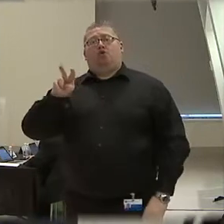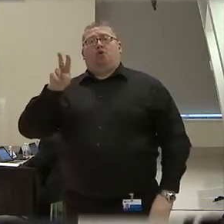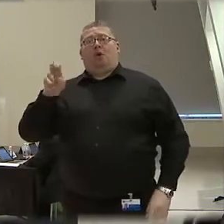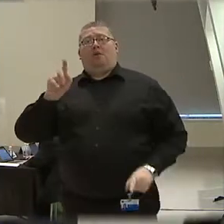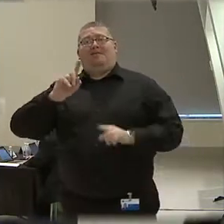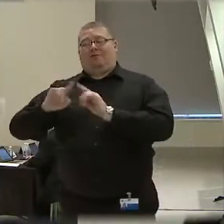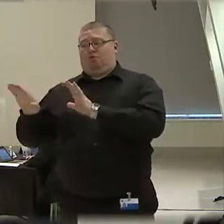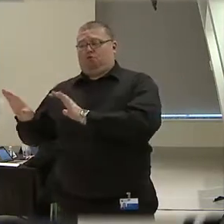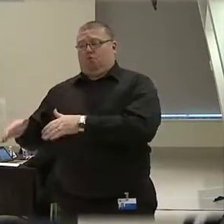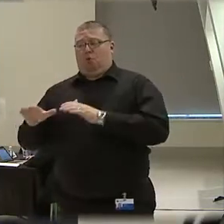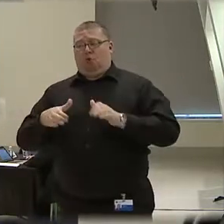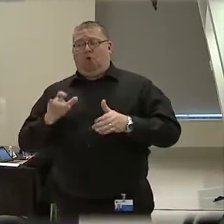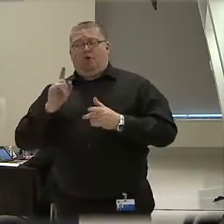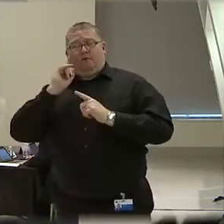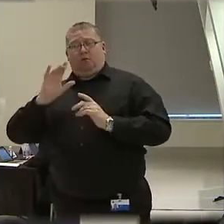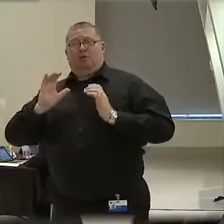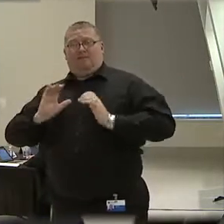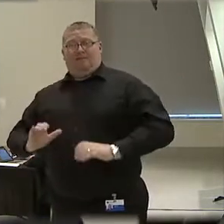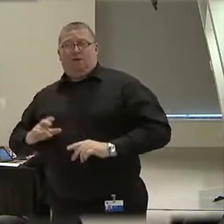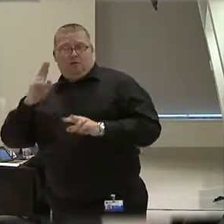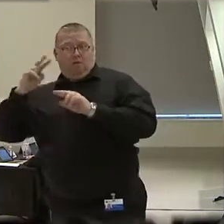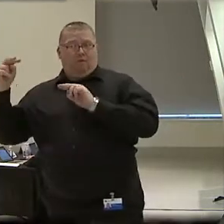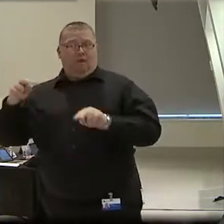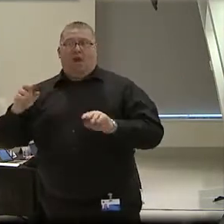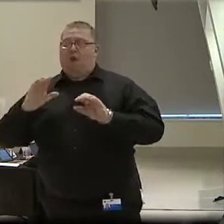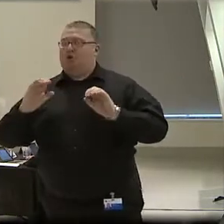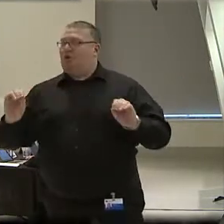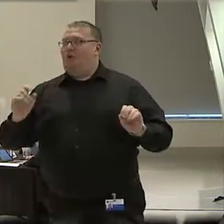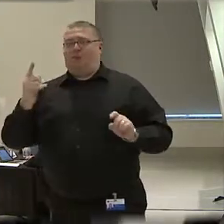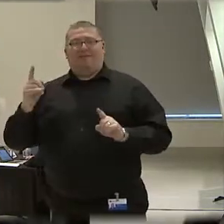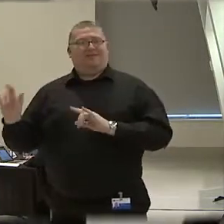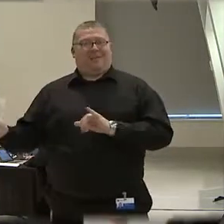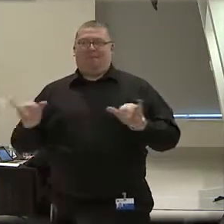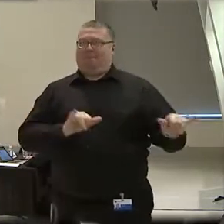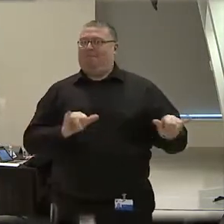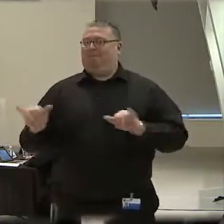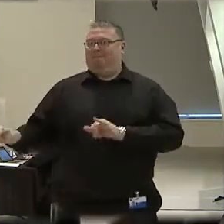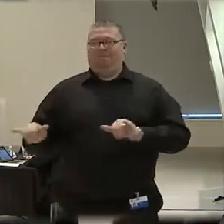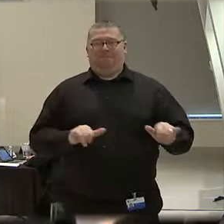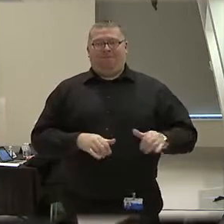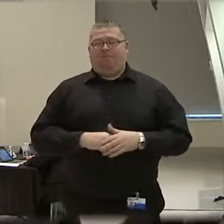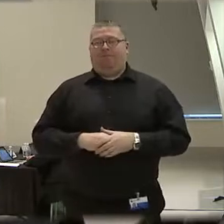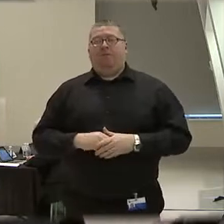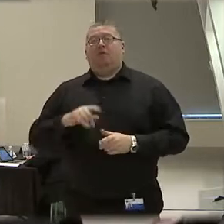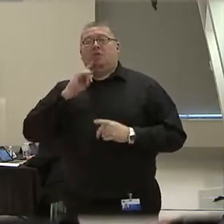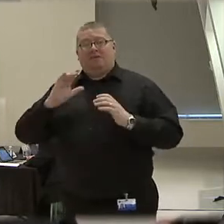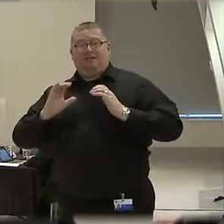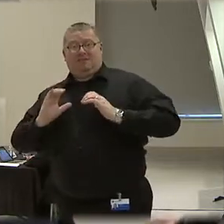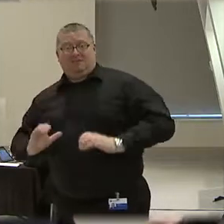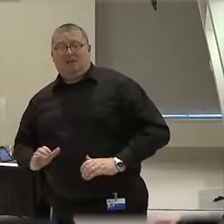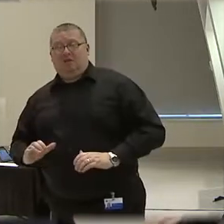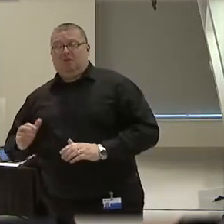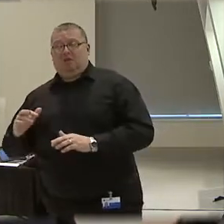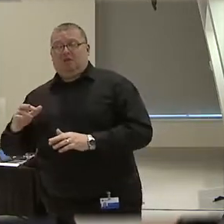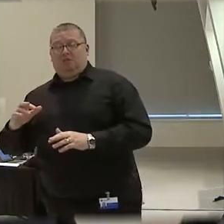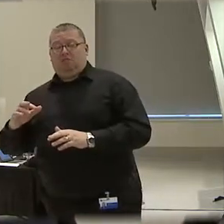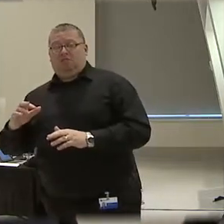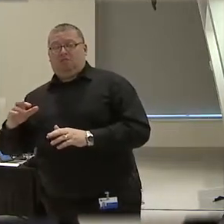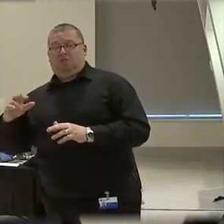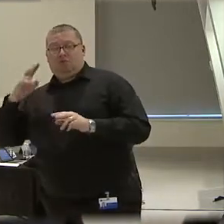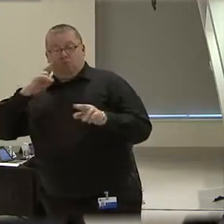entities across the United States, and no two are exactly alike. There are civilian review boards,